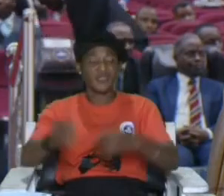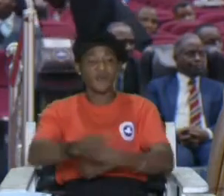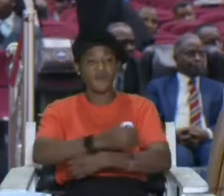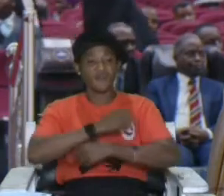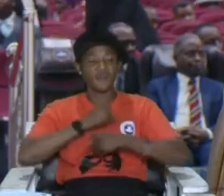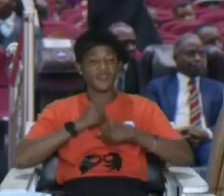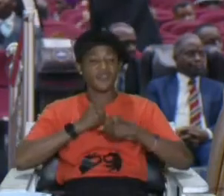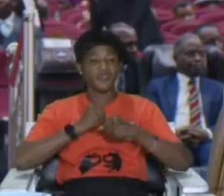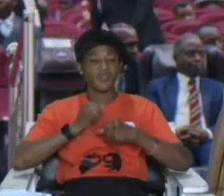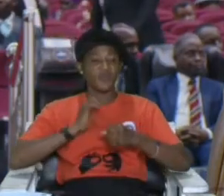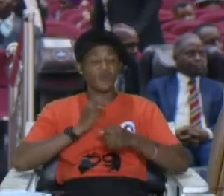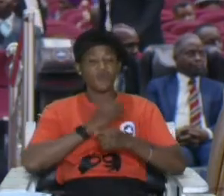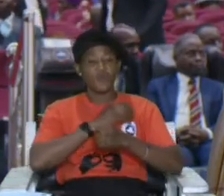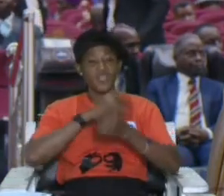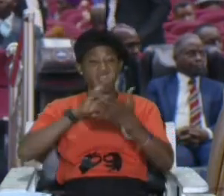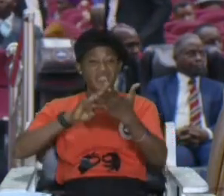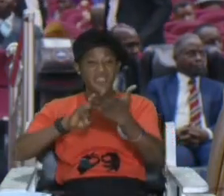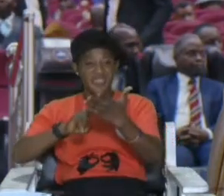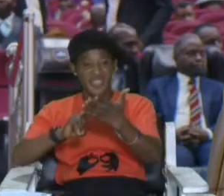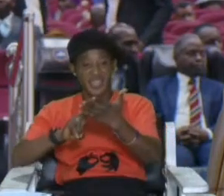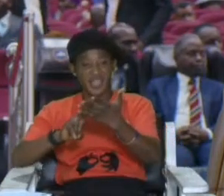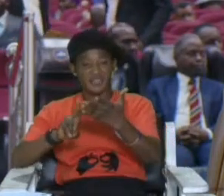we dance to the nearest basket